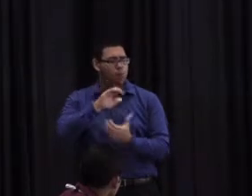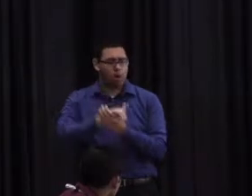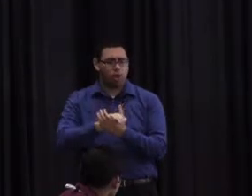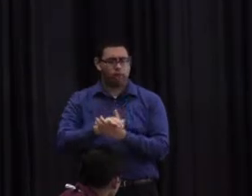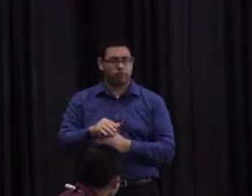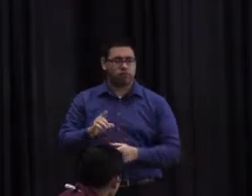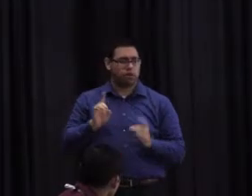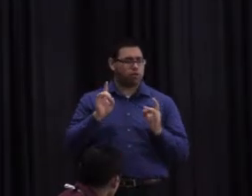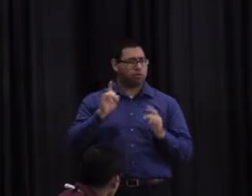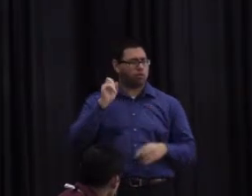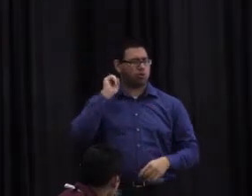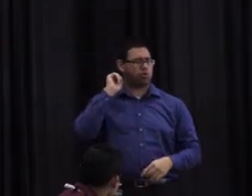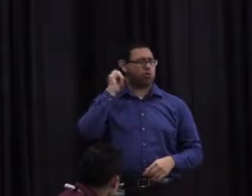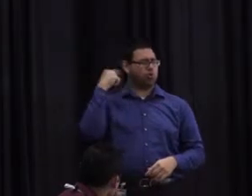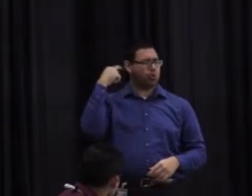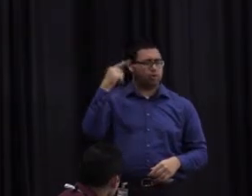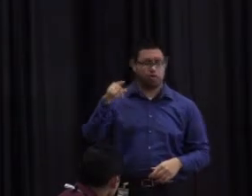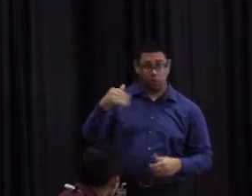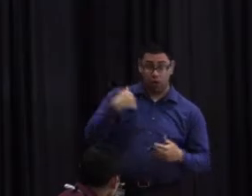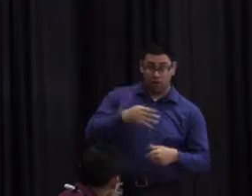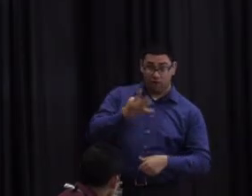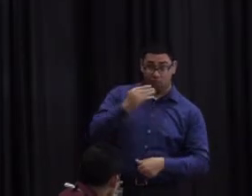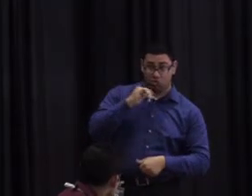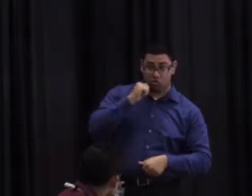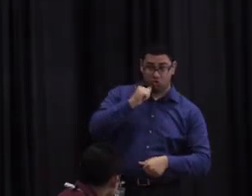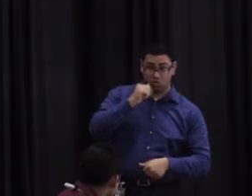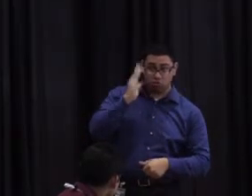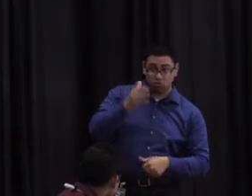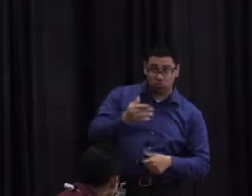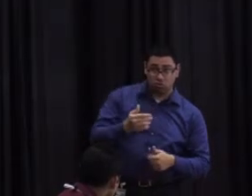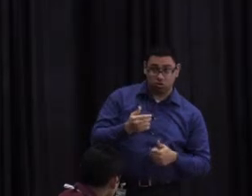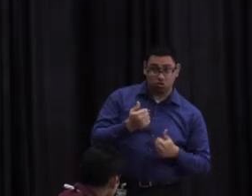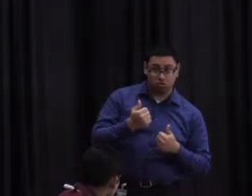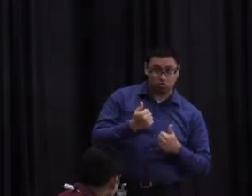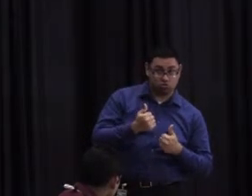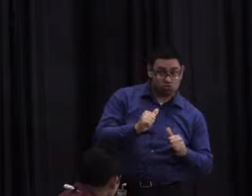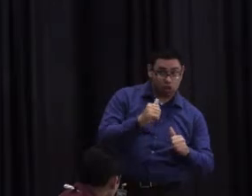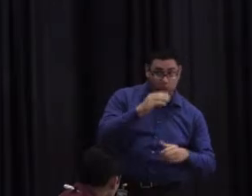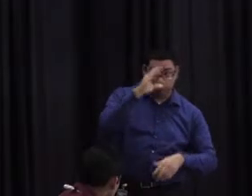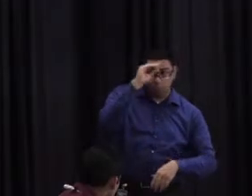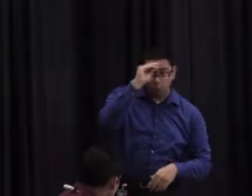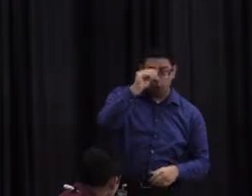very ridiculous question. They said, well, you've had 4 girls. Are you going to try for a boy?